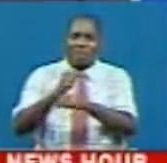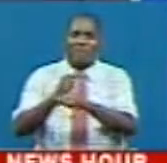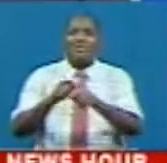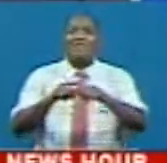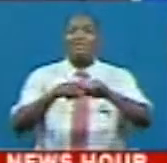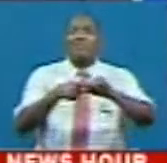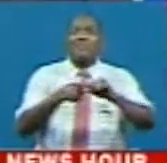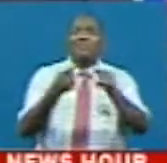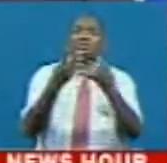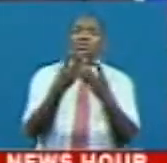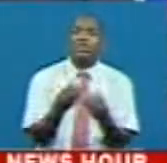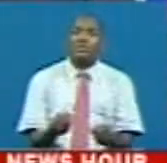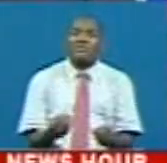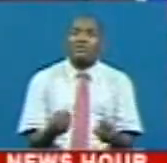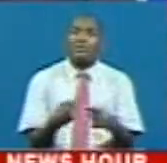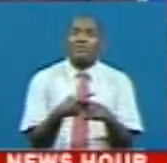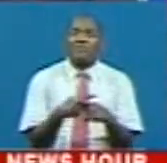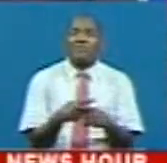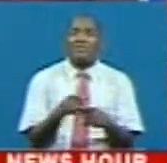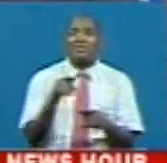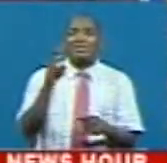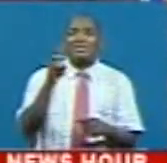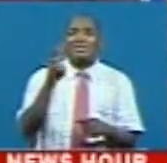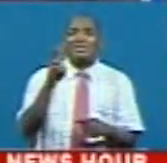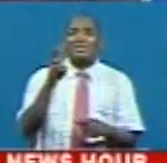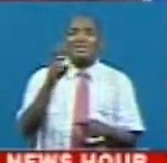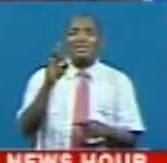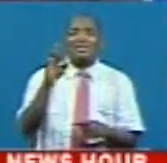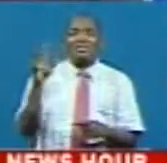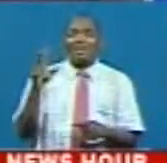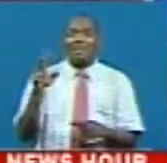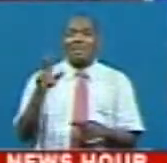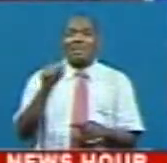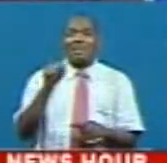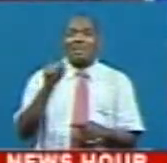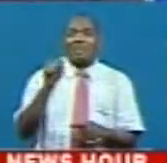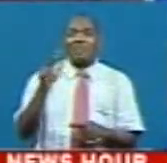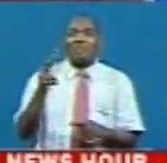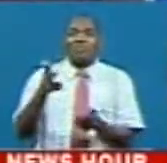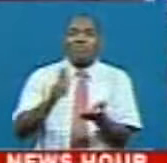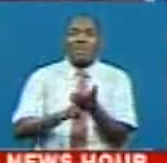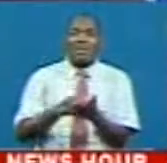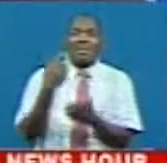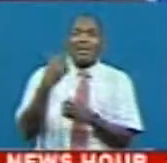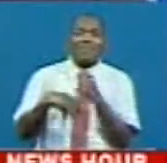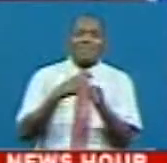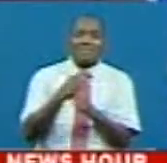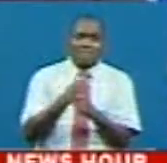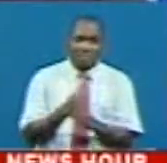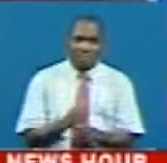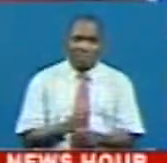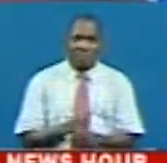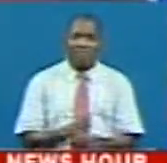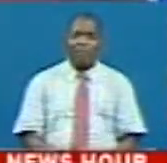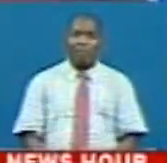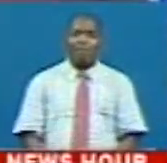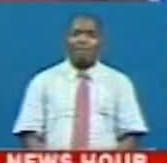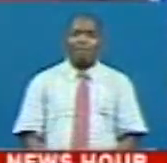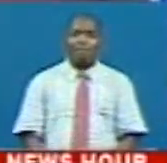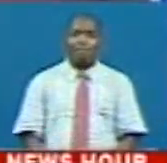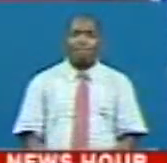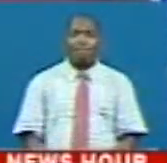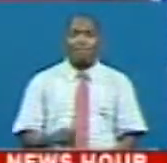to implement Resolution 693, which was passed by the AU in 2018 in Nouakchott,